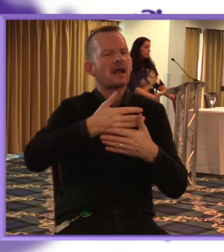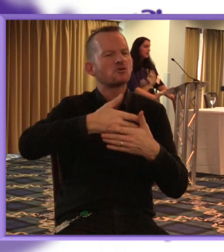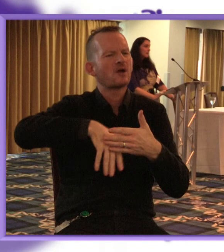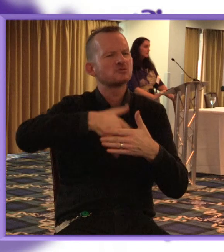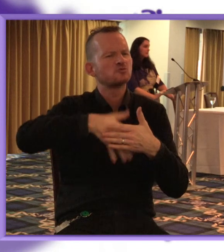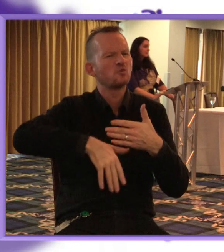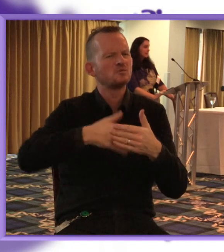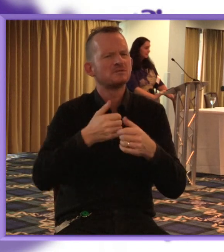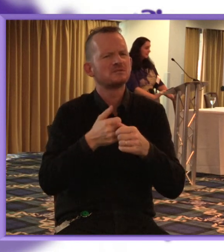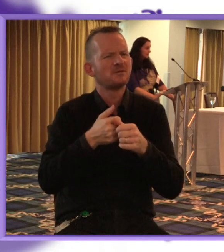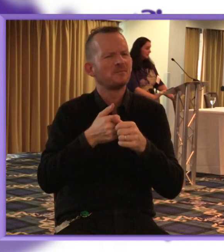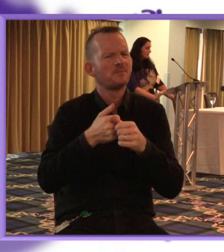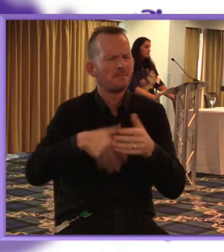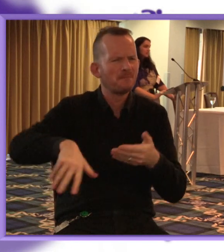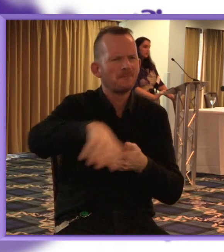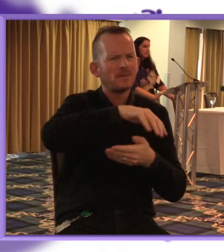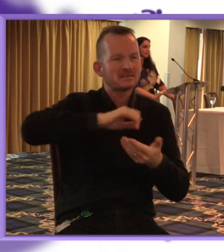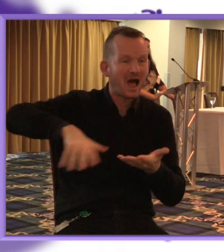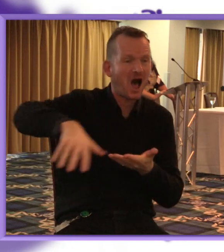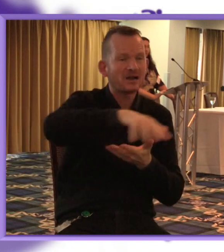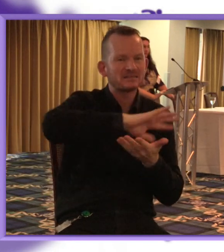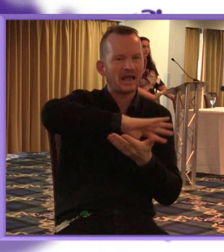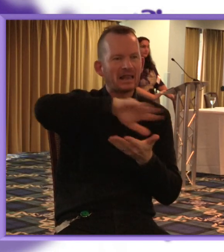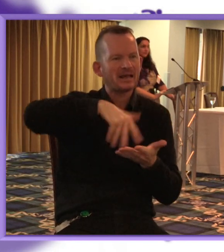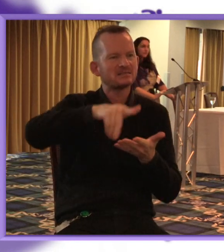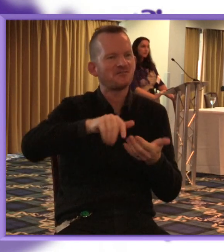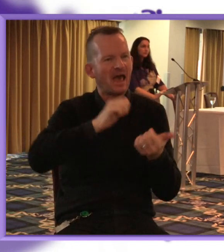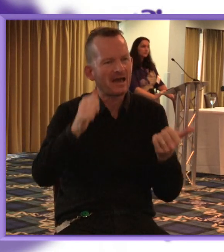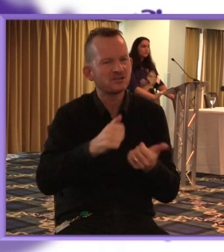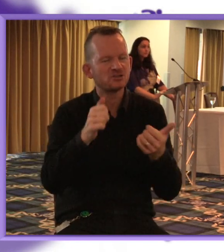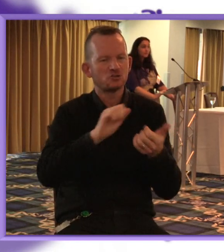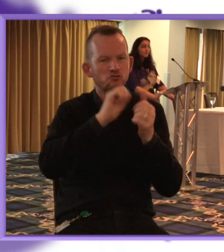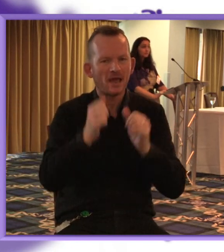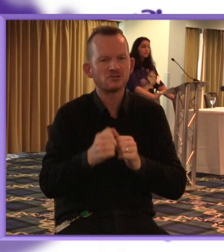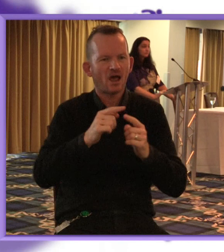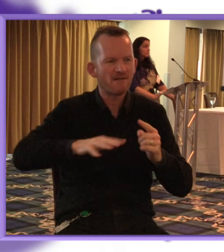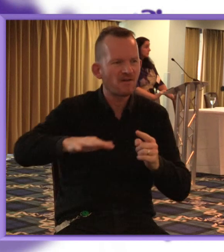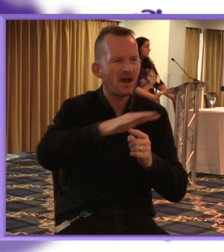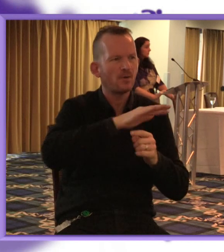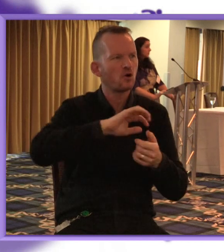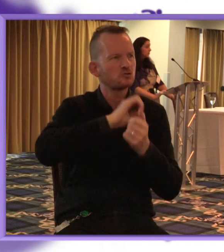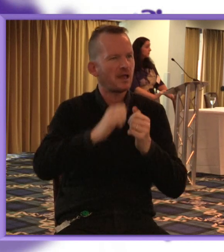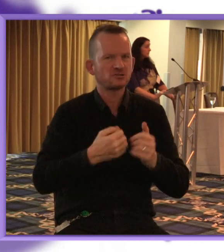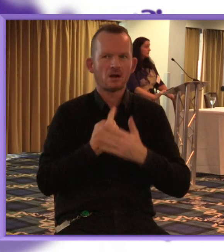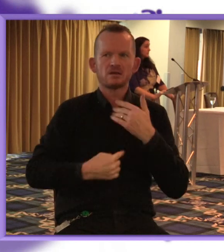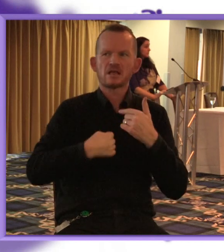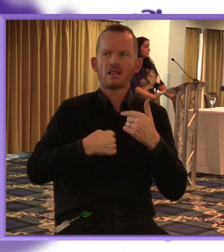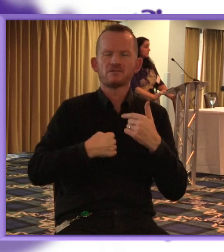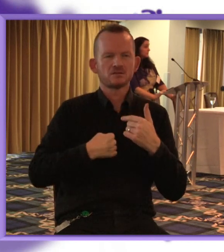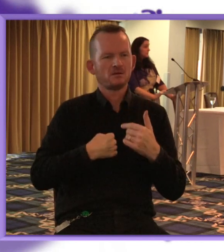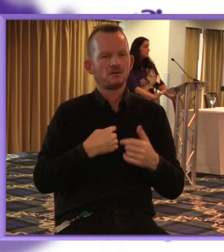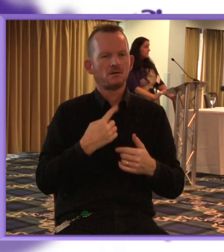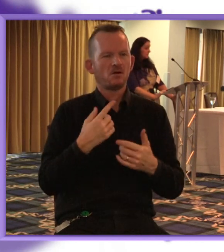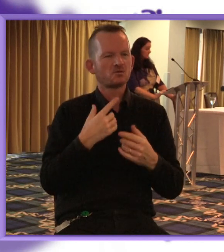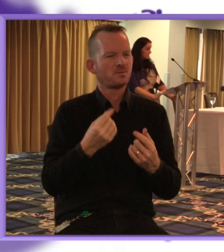about harnessing collective energy to change something in our environments or something in ourselves or something that we do to